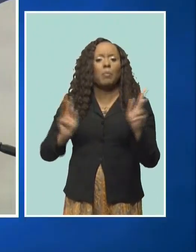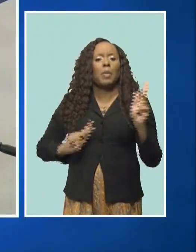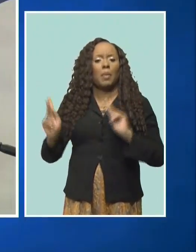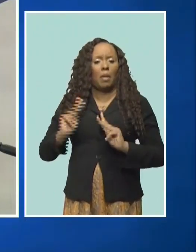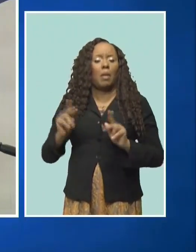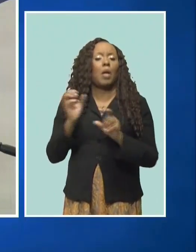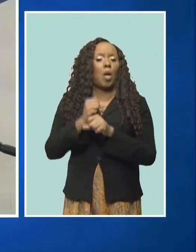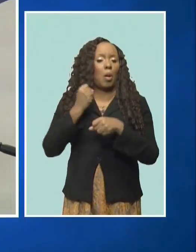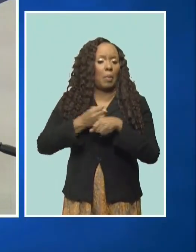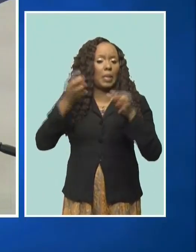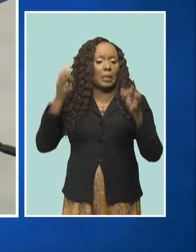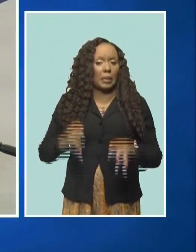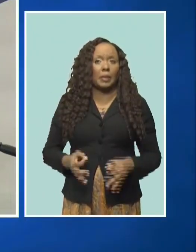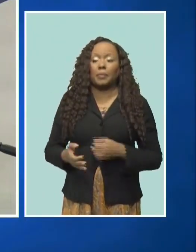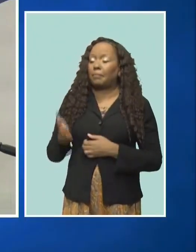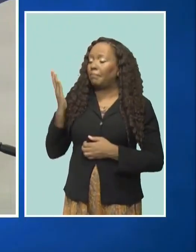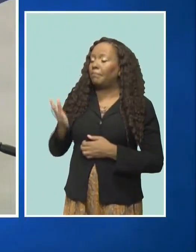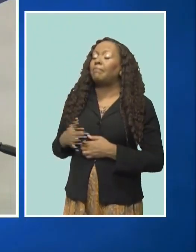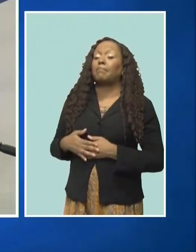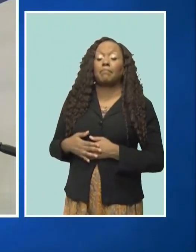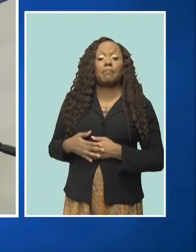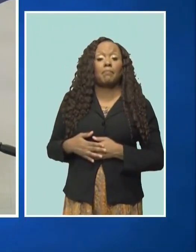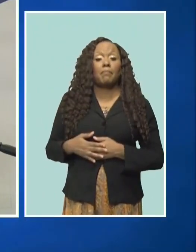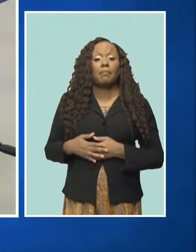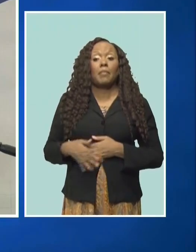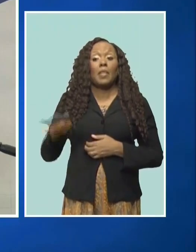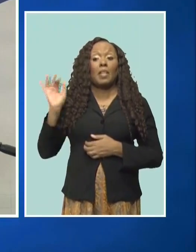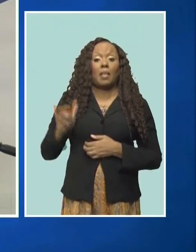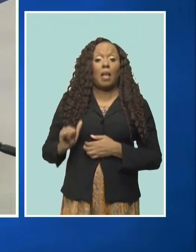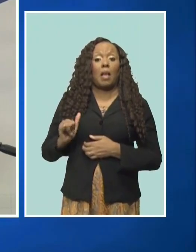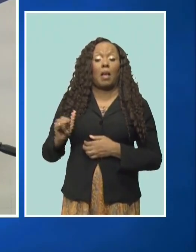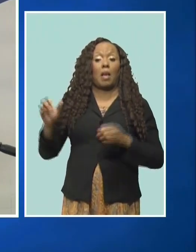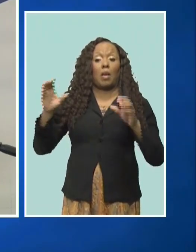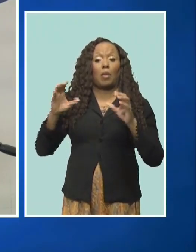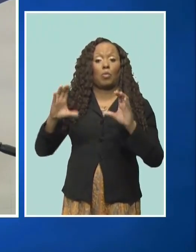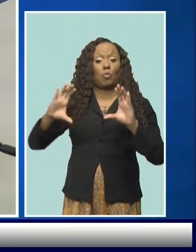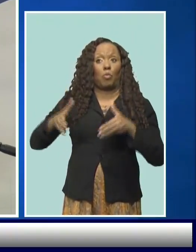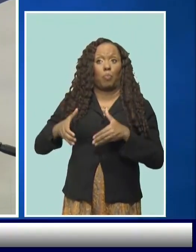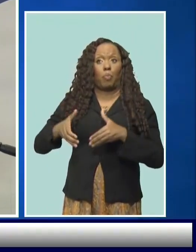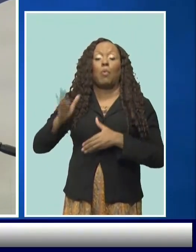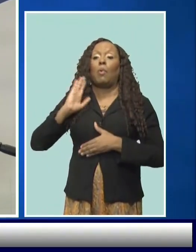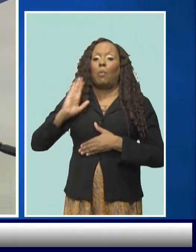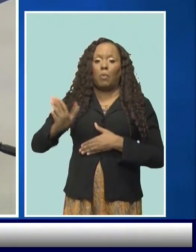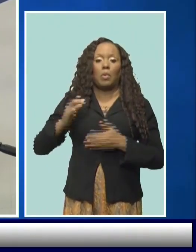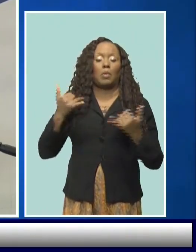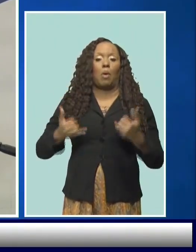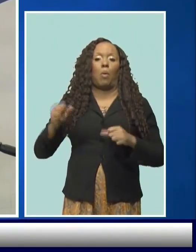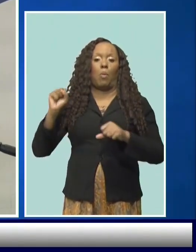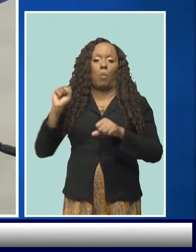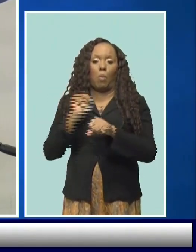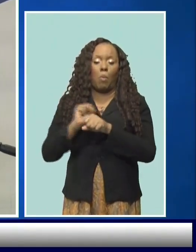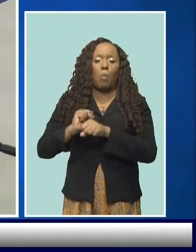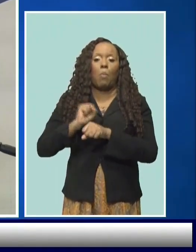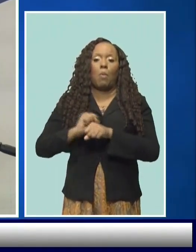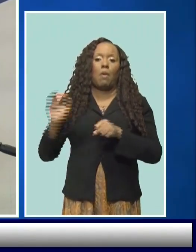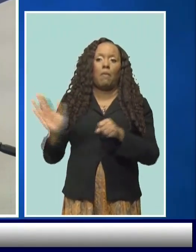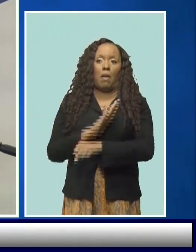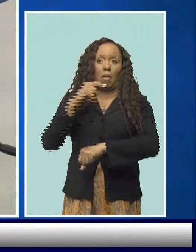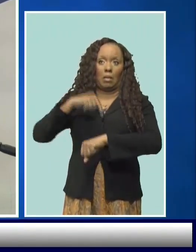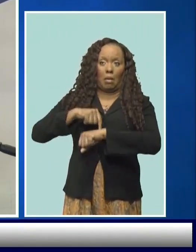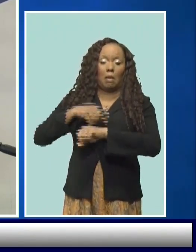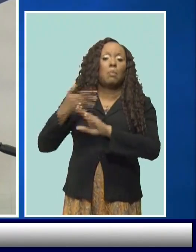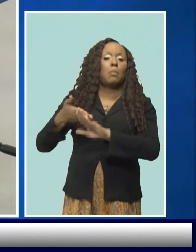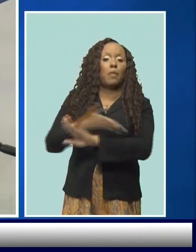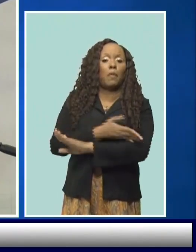Rights Tribunal, that tribunal set up by the Employment Rights Act, will be able to move to a full-time tribunal before the end of this calendar